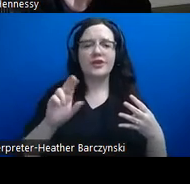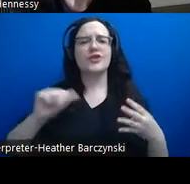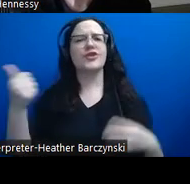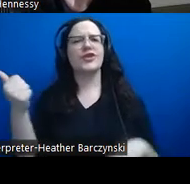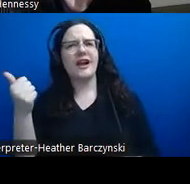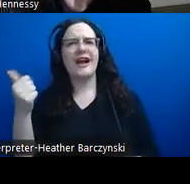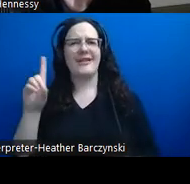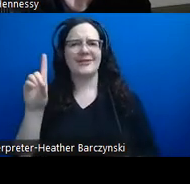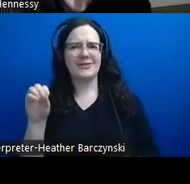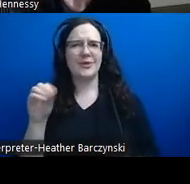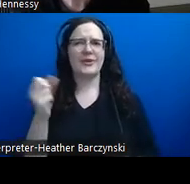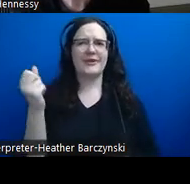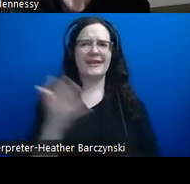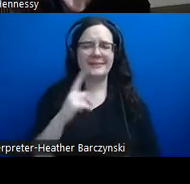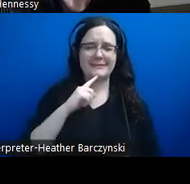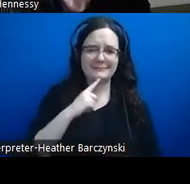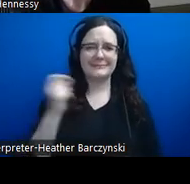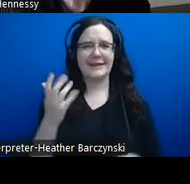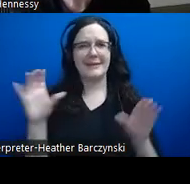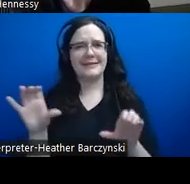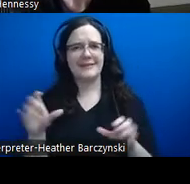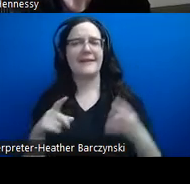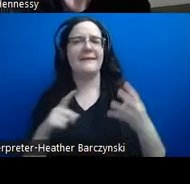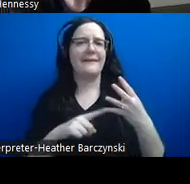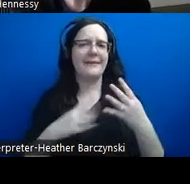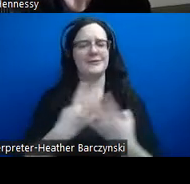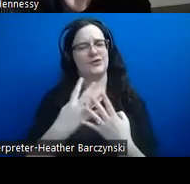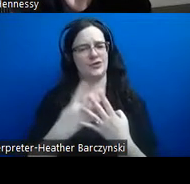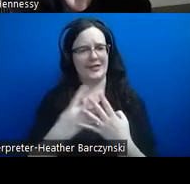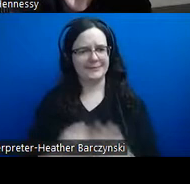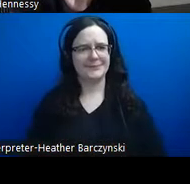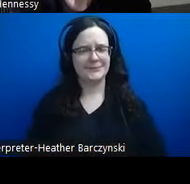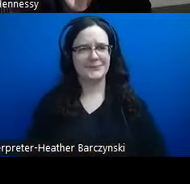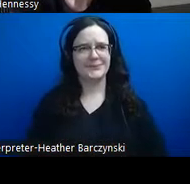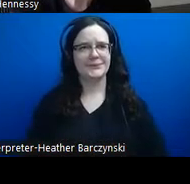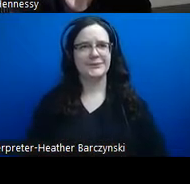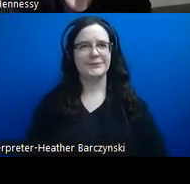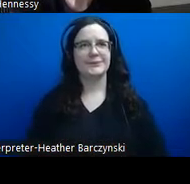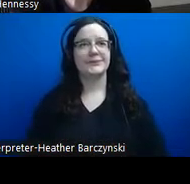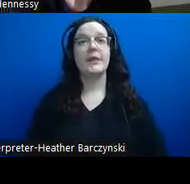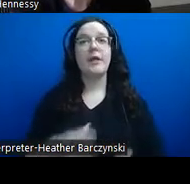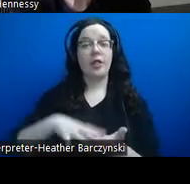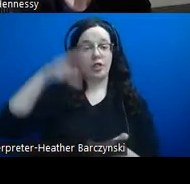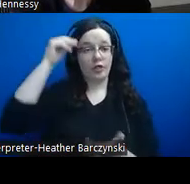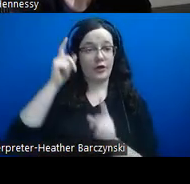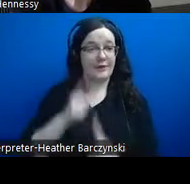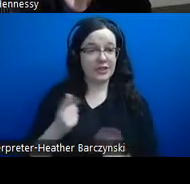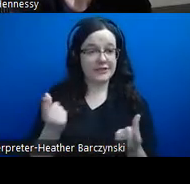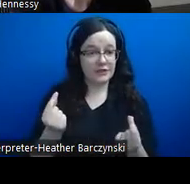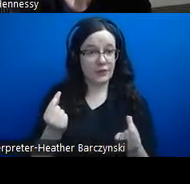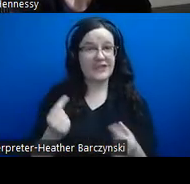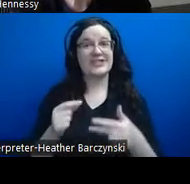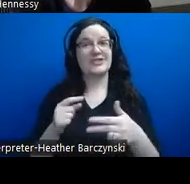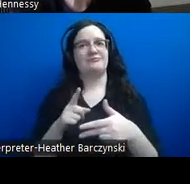gambling, and screening, assessment, and intervention for suicide risk. Our learning objectives today are to describe the overall risk